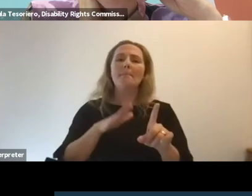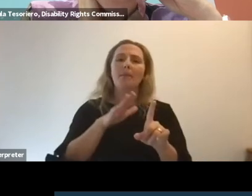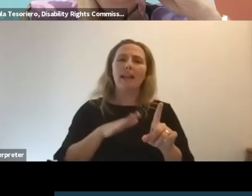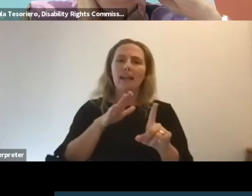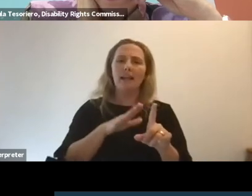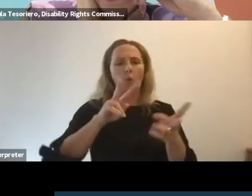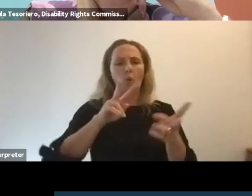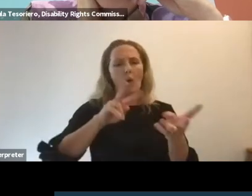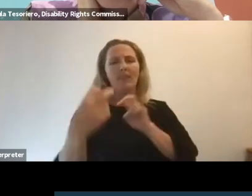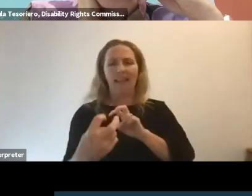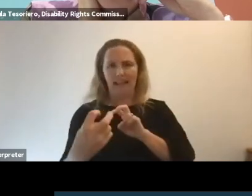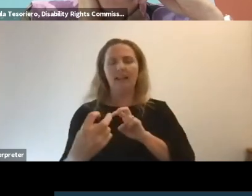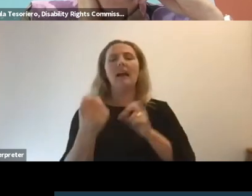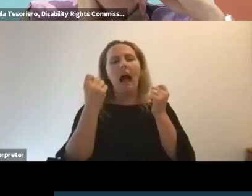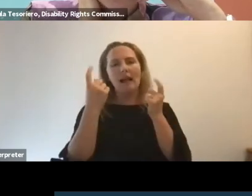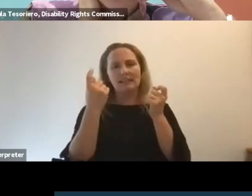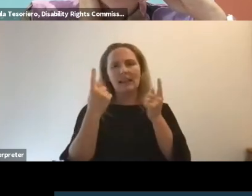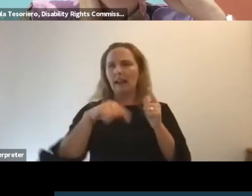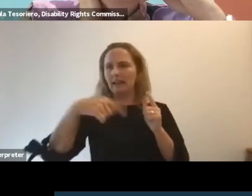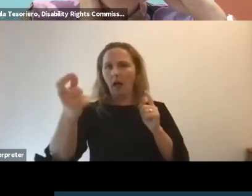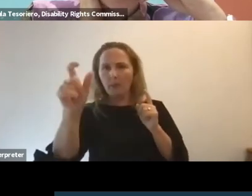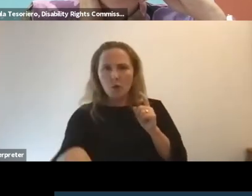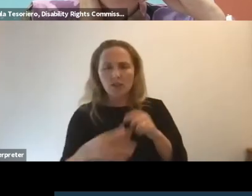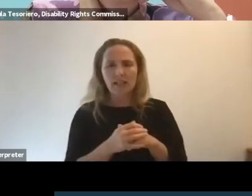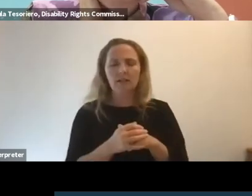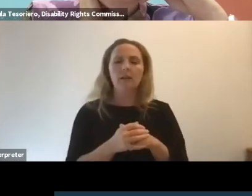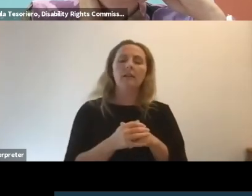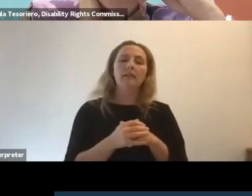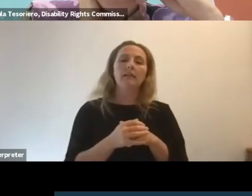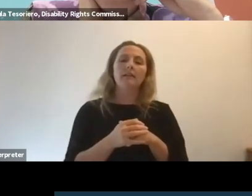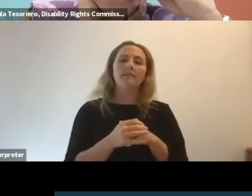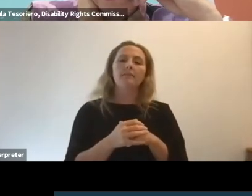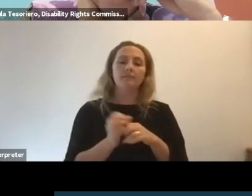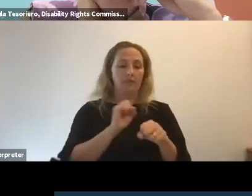understanding. You know, one of the things that COVID also